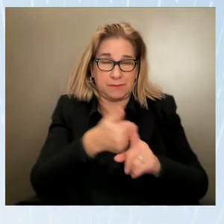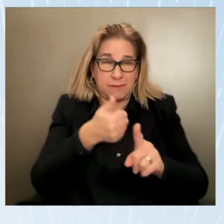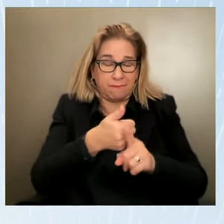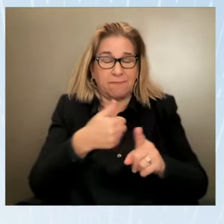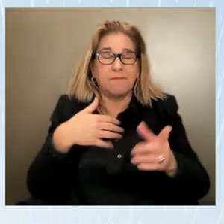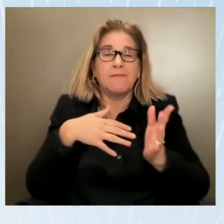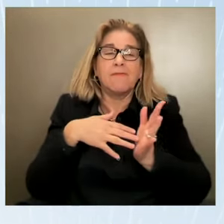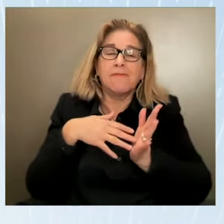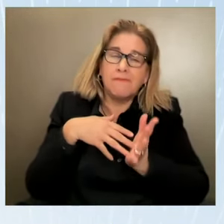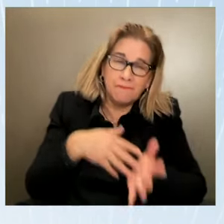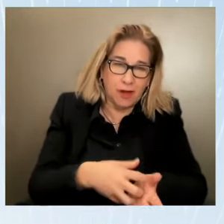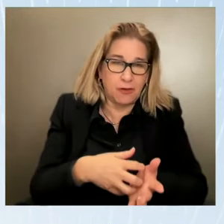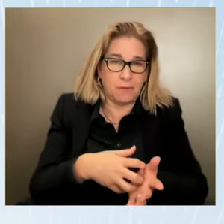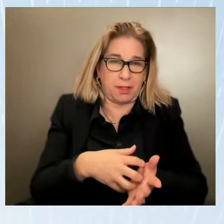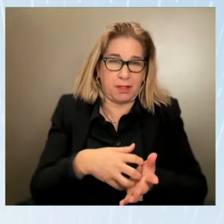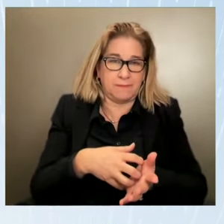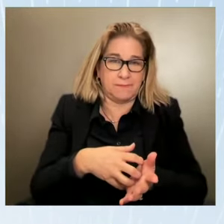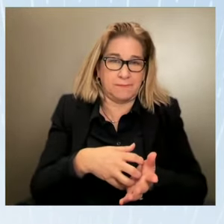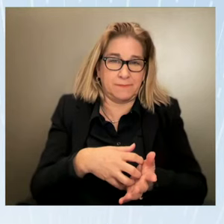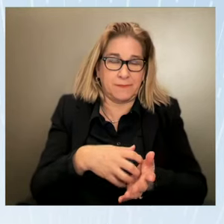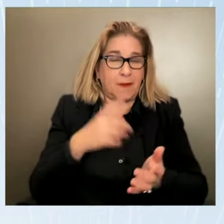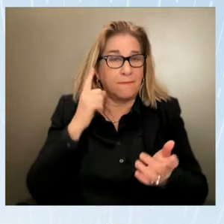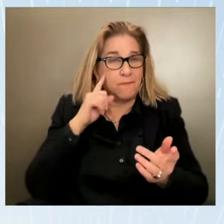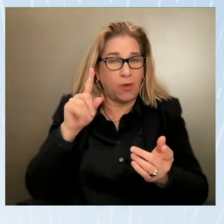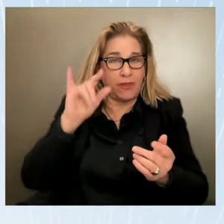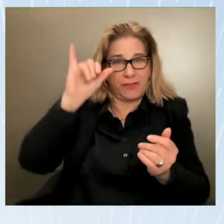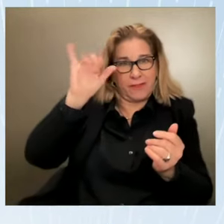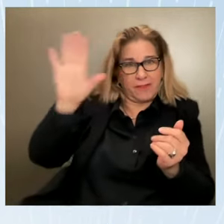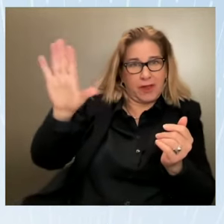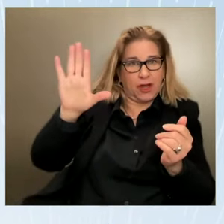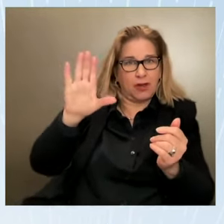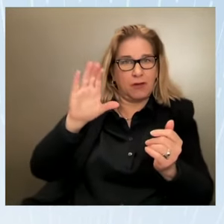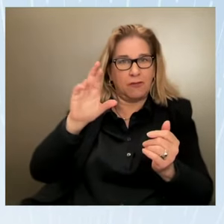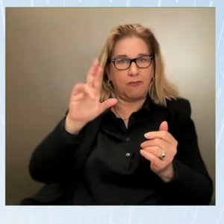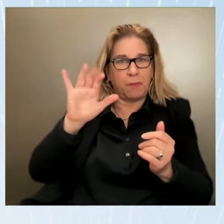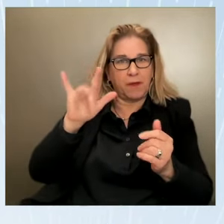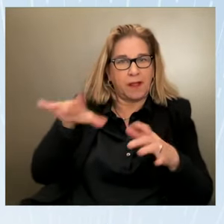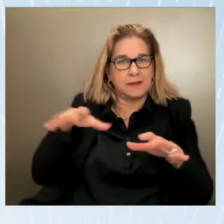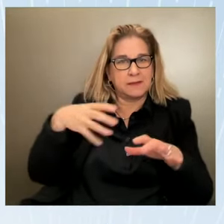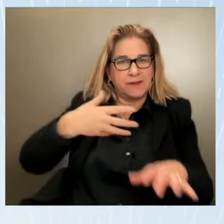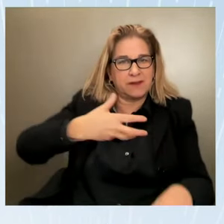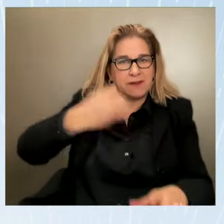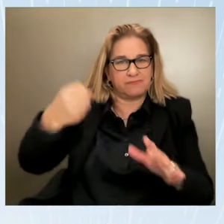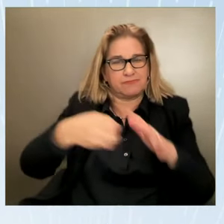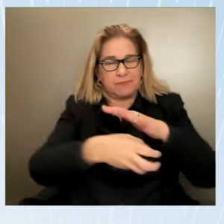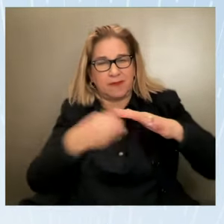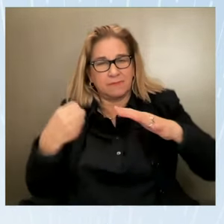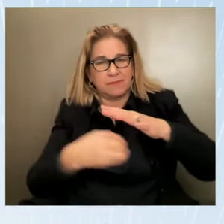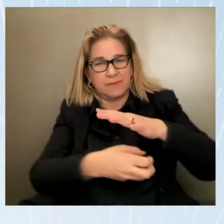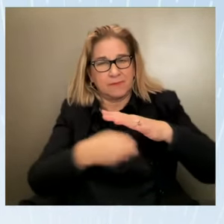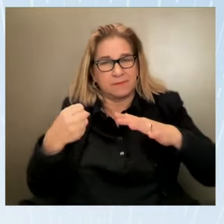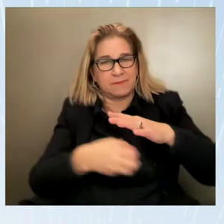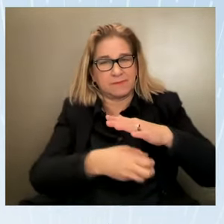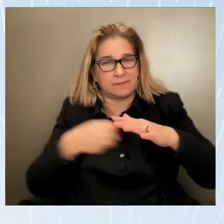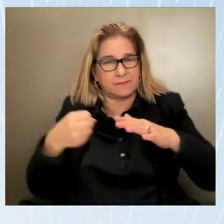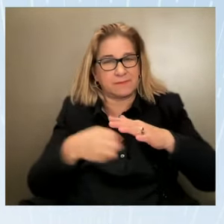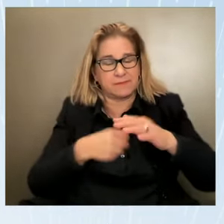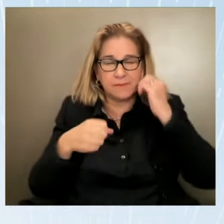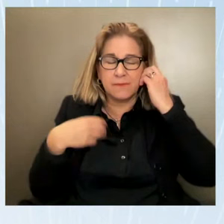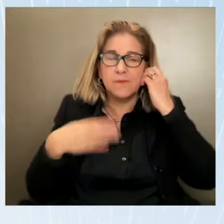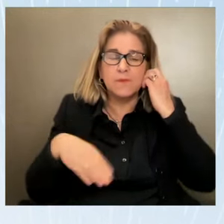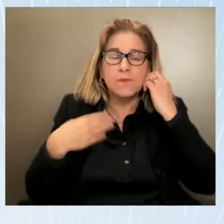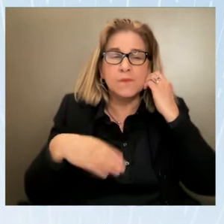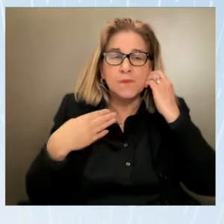activity. And so that work carries forward, including in this task force. And on behalf of Secretary Hall, I